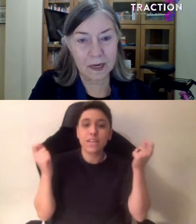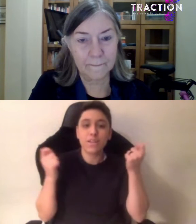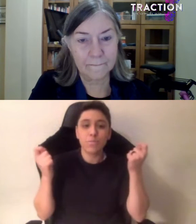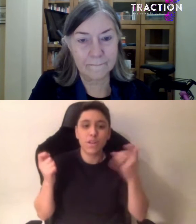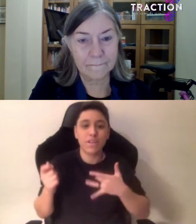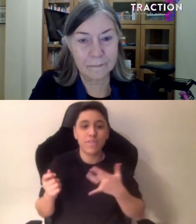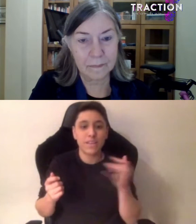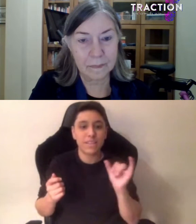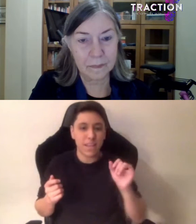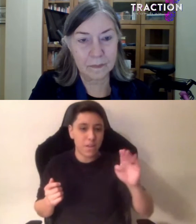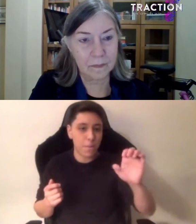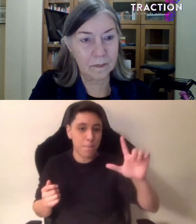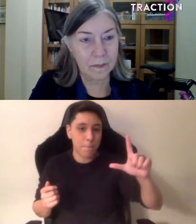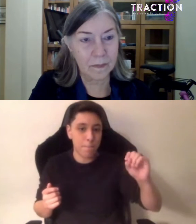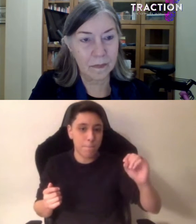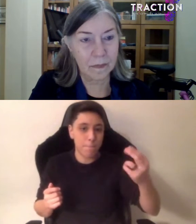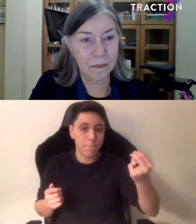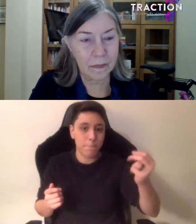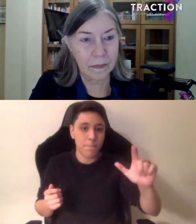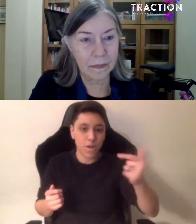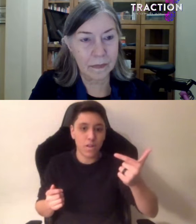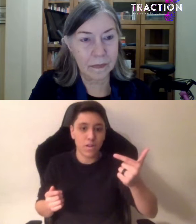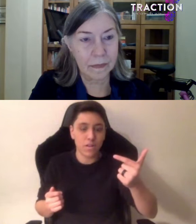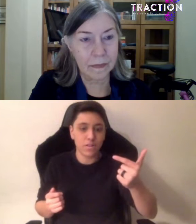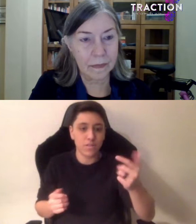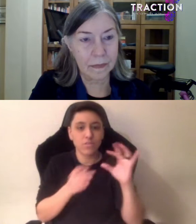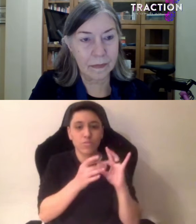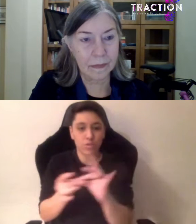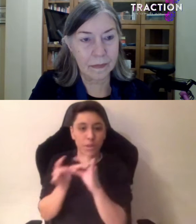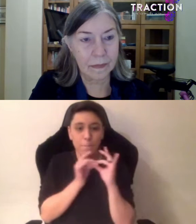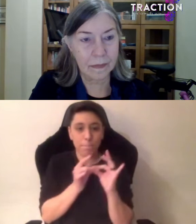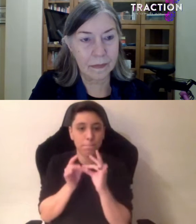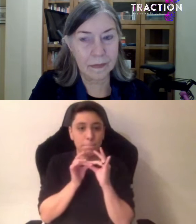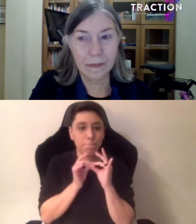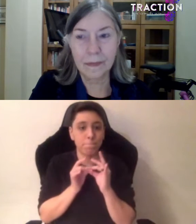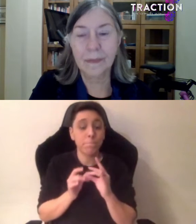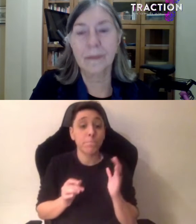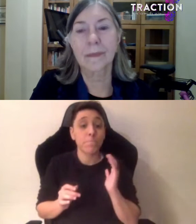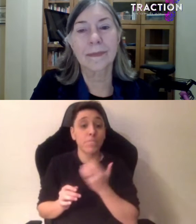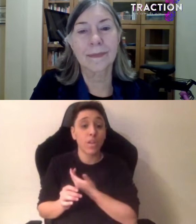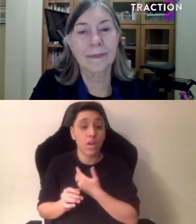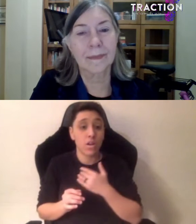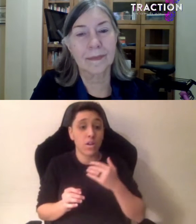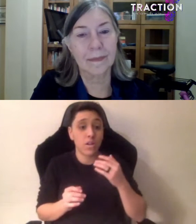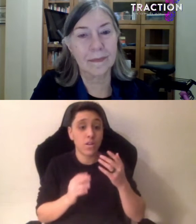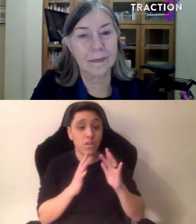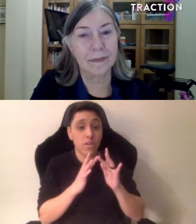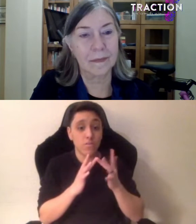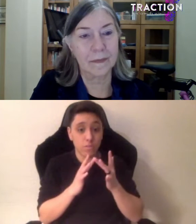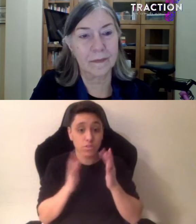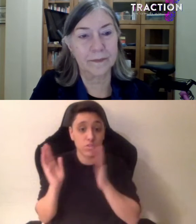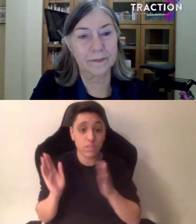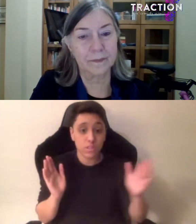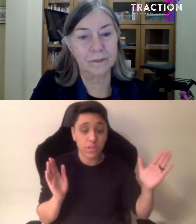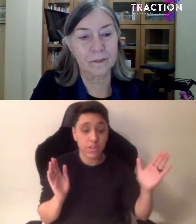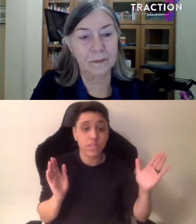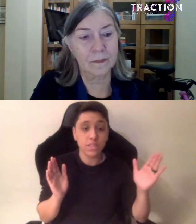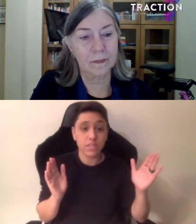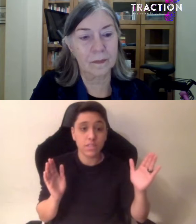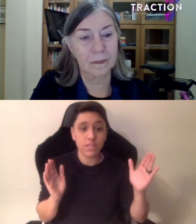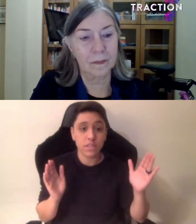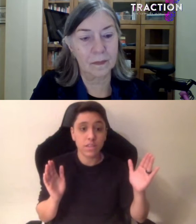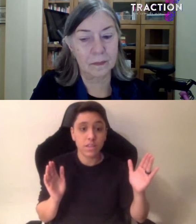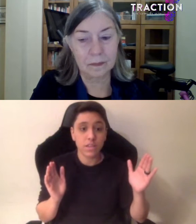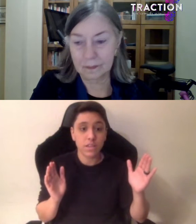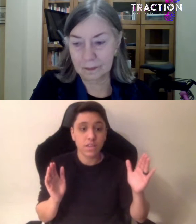Our Emerge 2020 and 2021 virtual series features the words and performance art of our diverse and talented